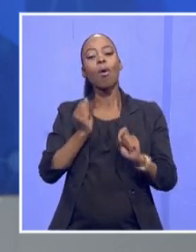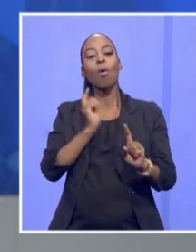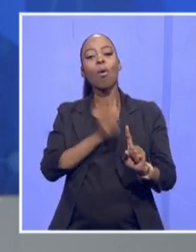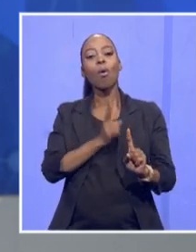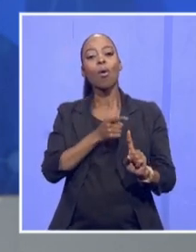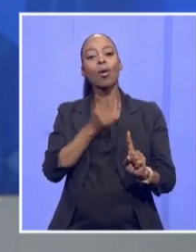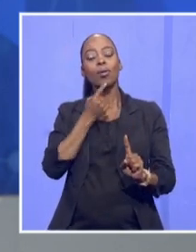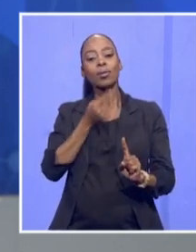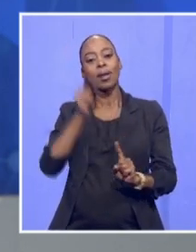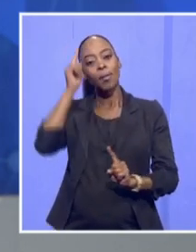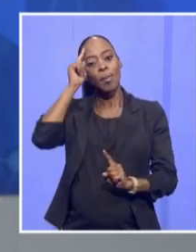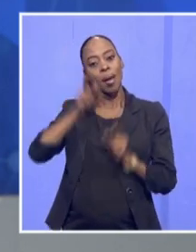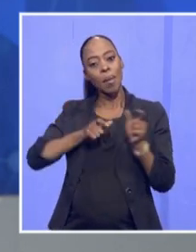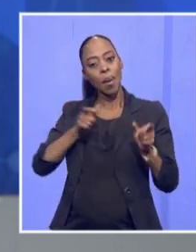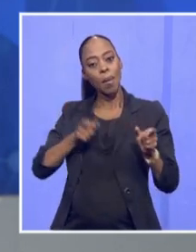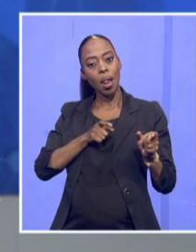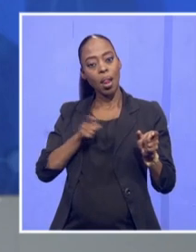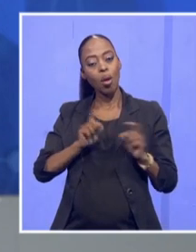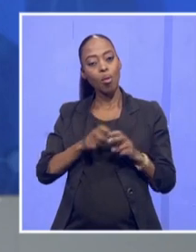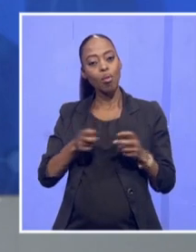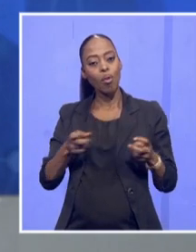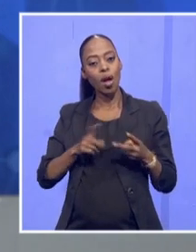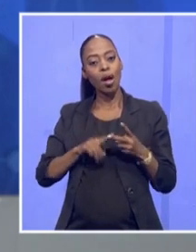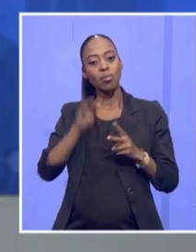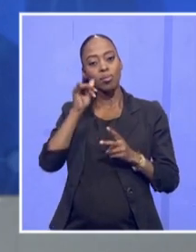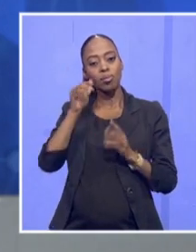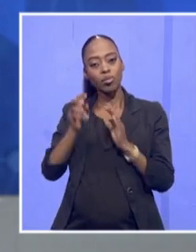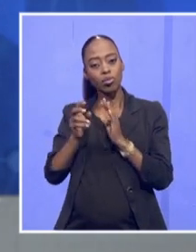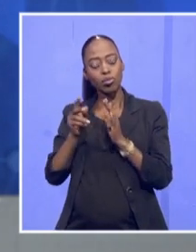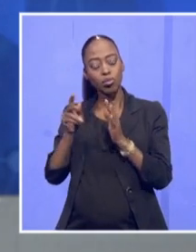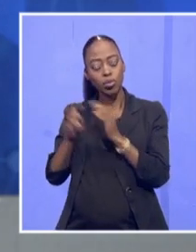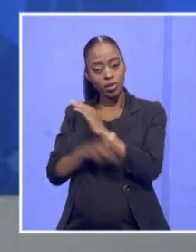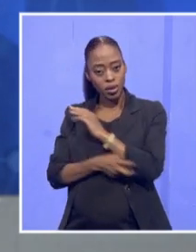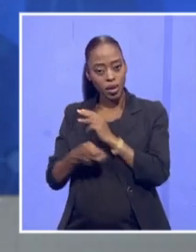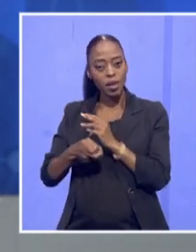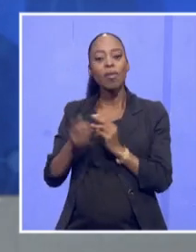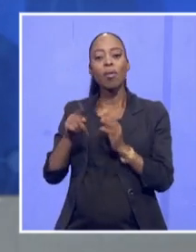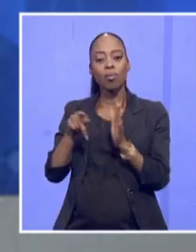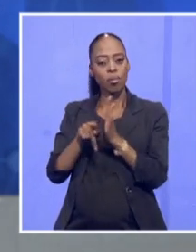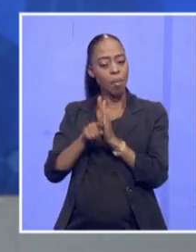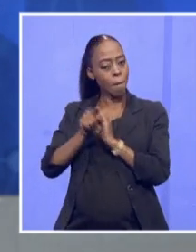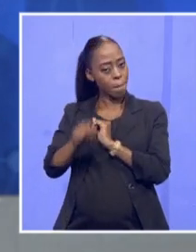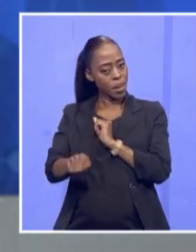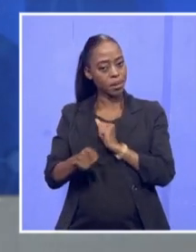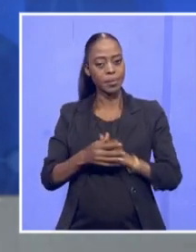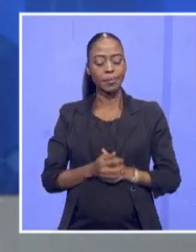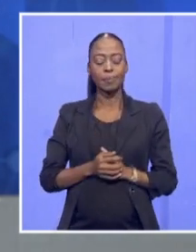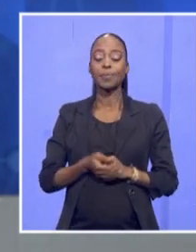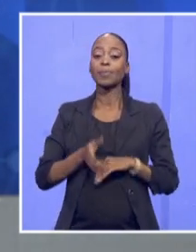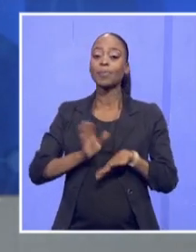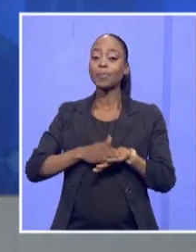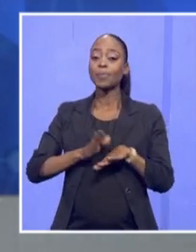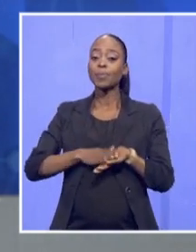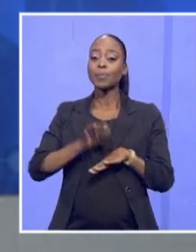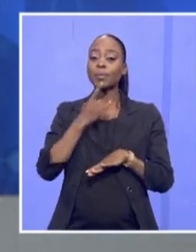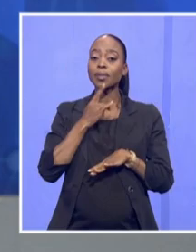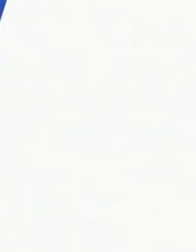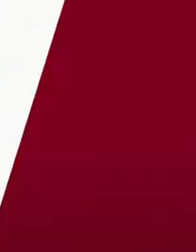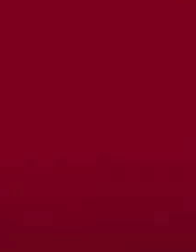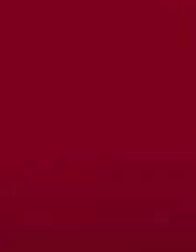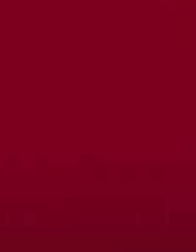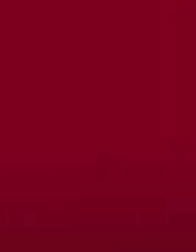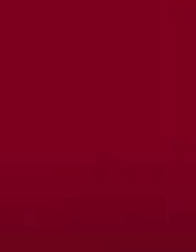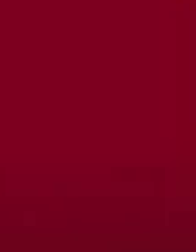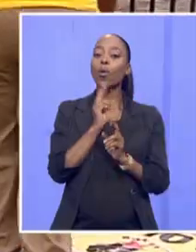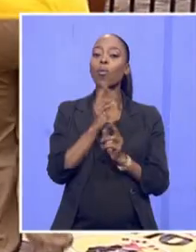allegedly calling black people rapists, thieves, and calling for them to be killed. For more on this, let us now bring in our senior